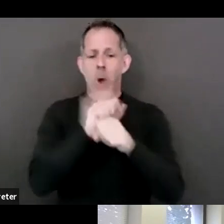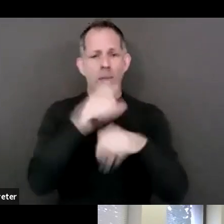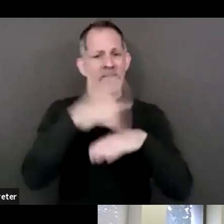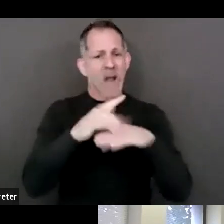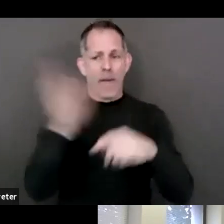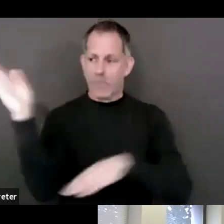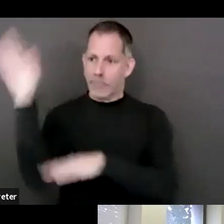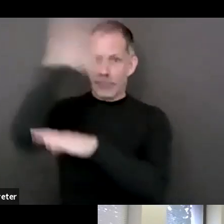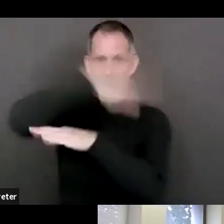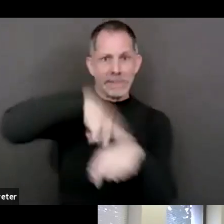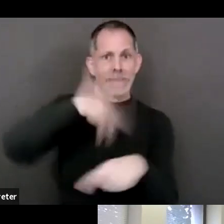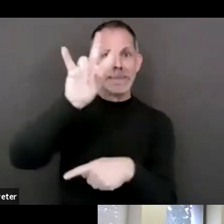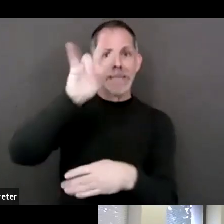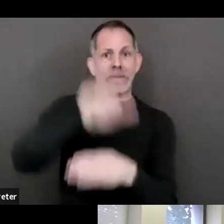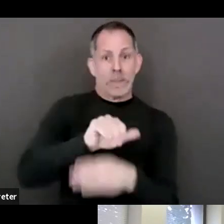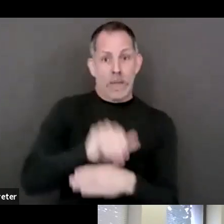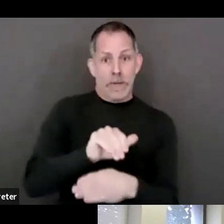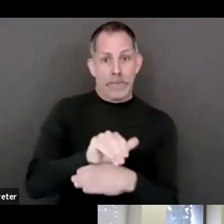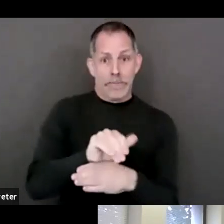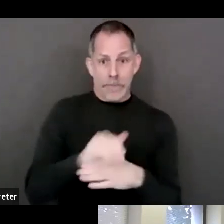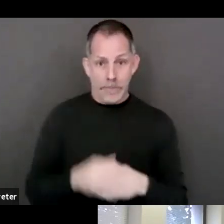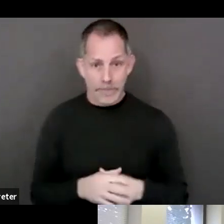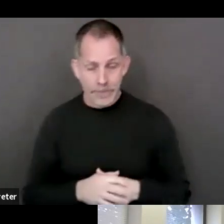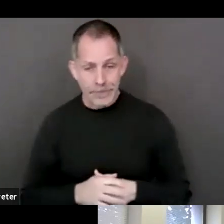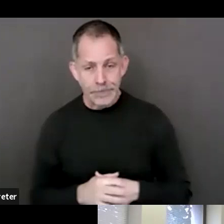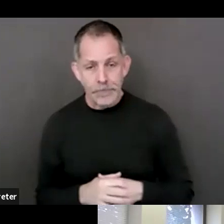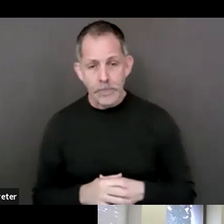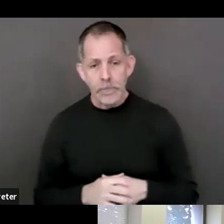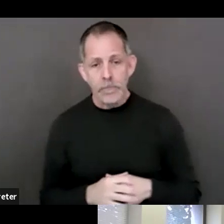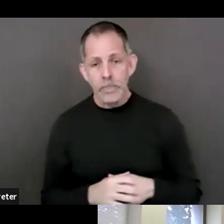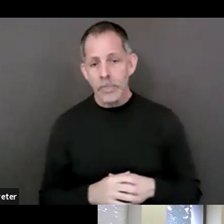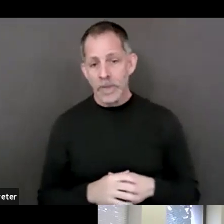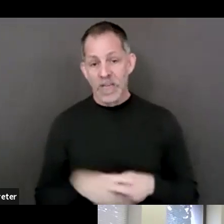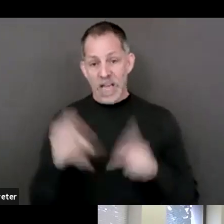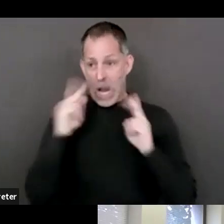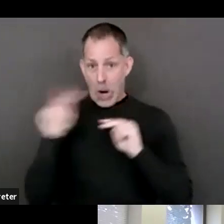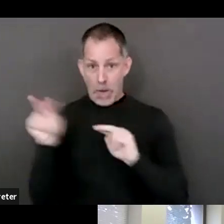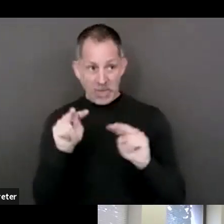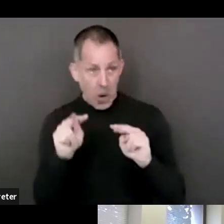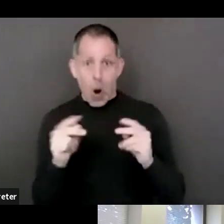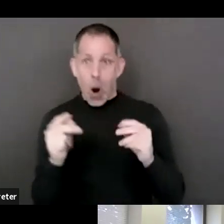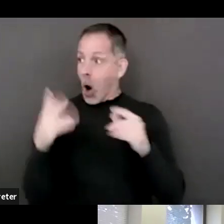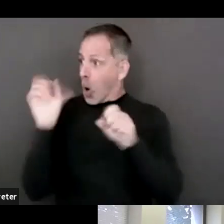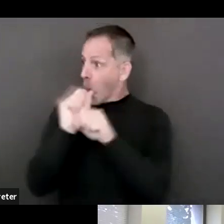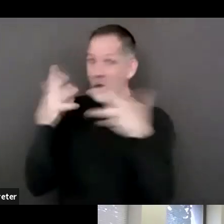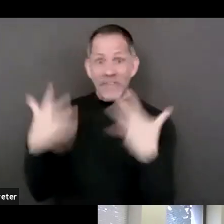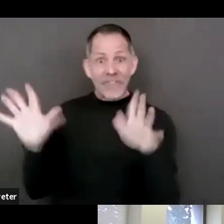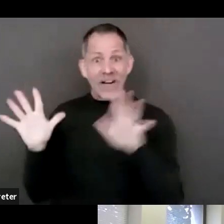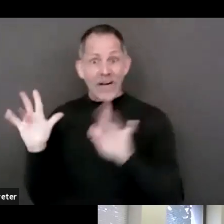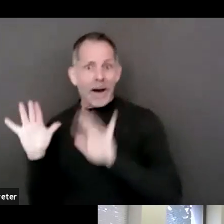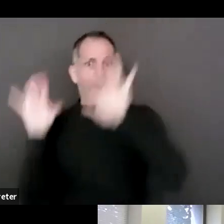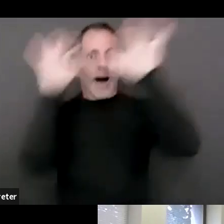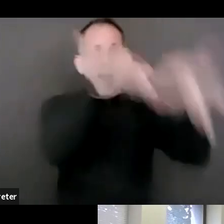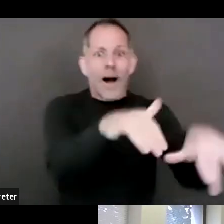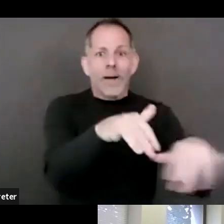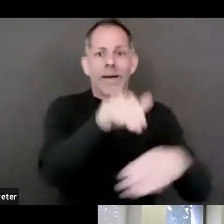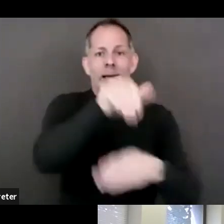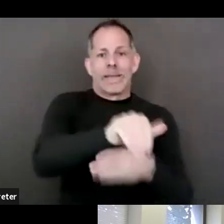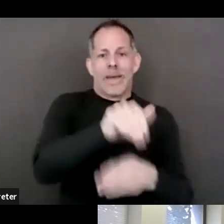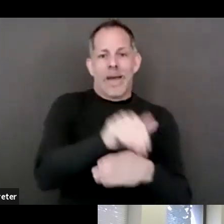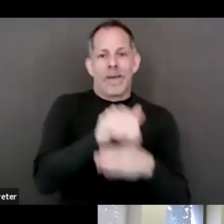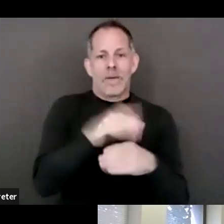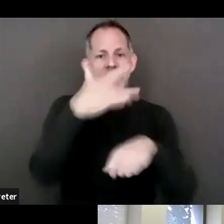work, help us get a better idea of how much interest there is in later hours for our other